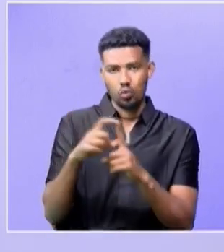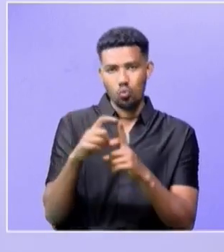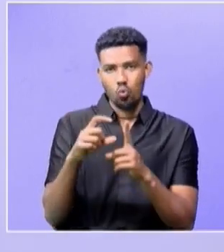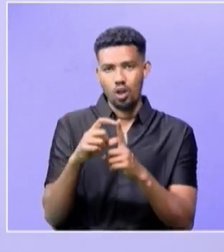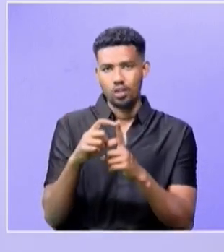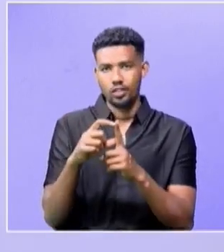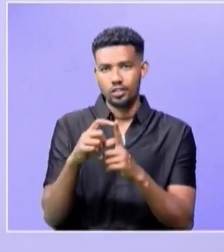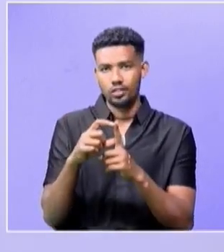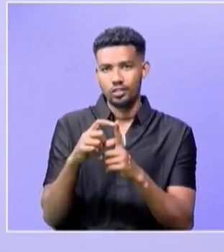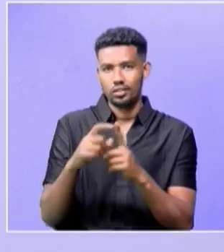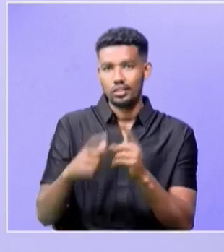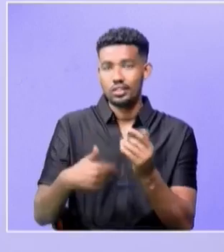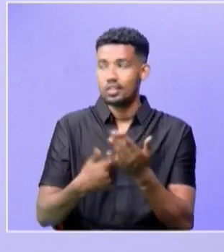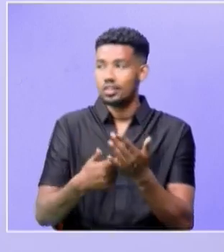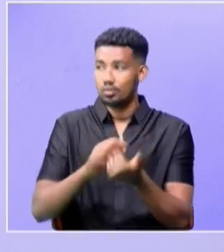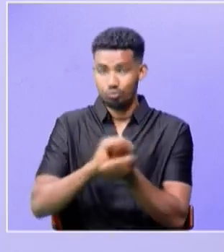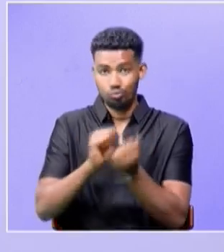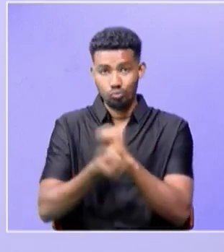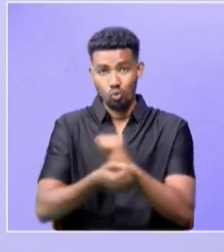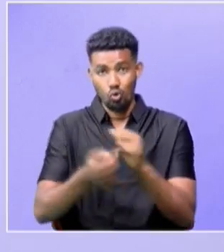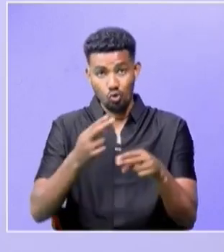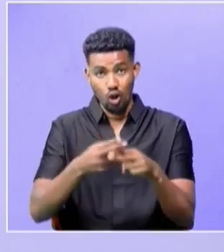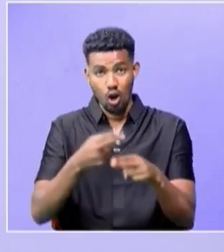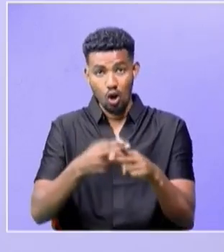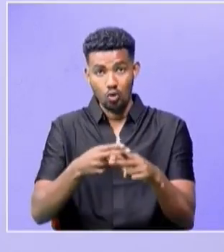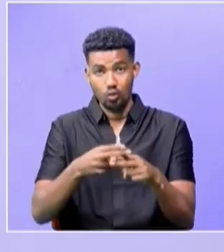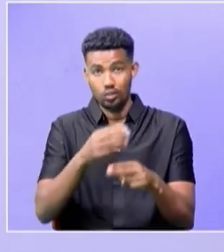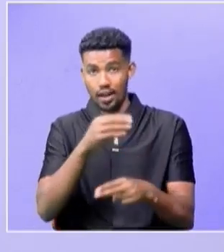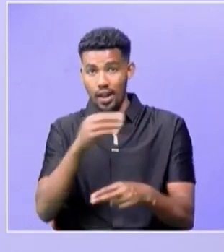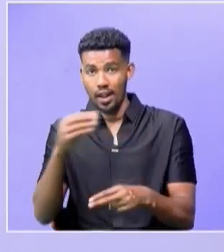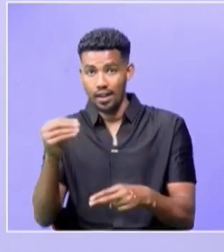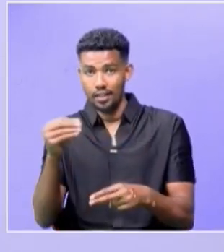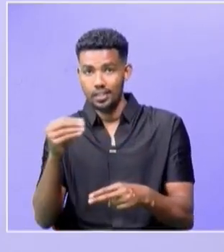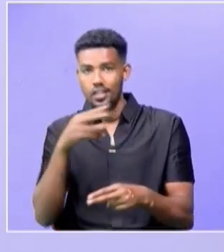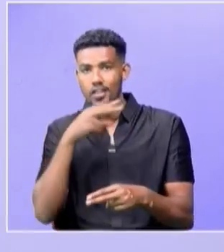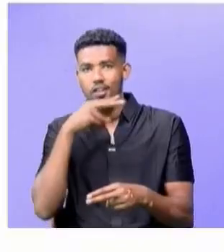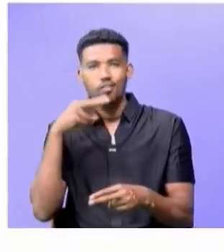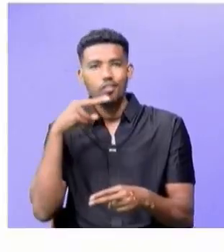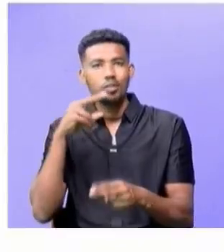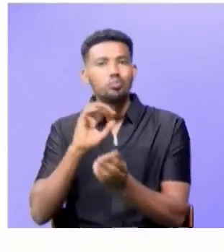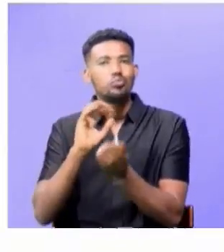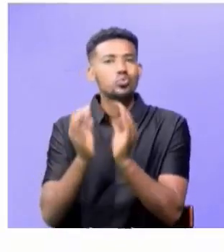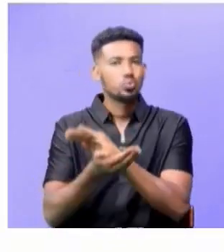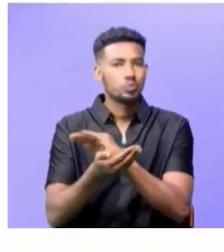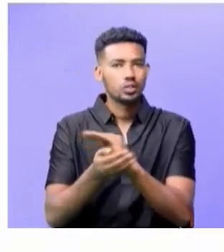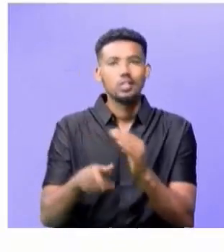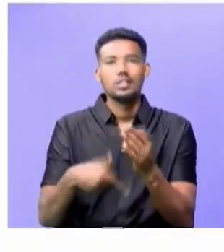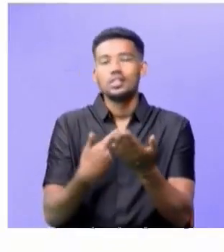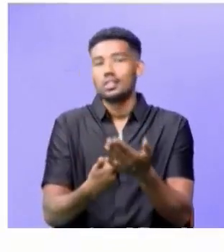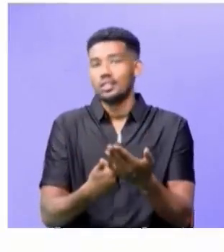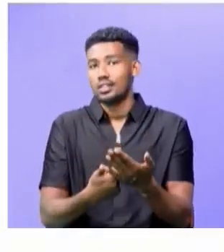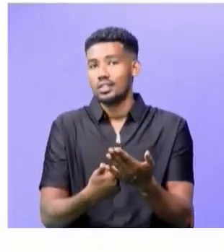This one is pronoun. This one is verb to be. Let us make it short form.